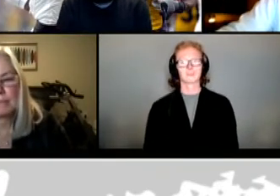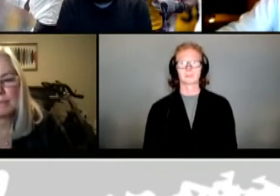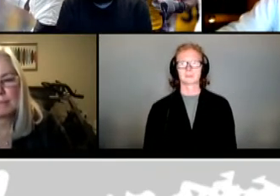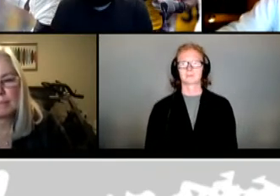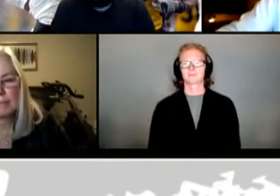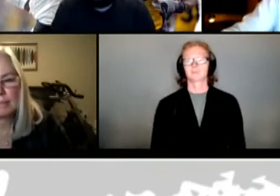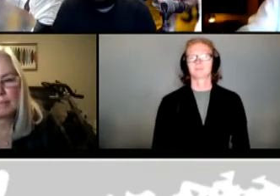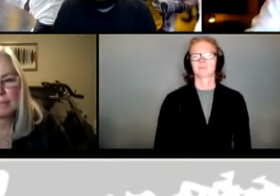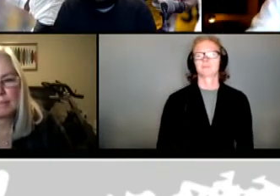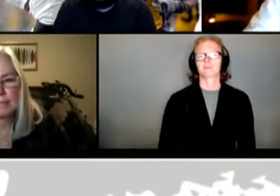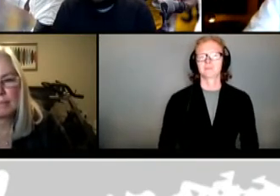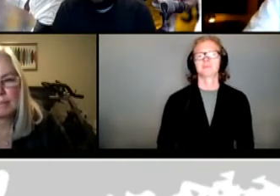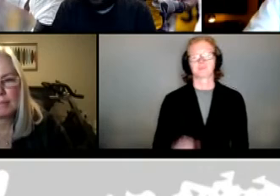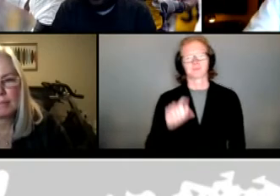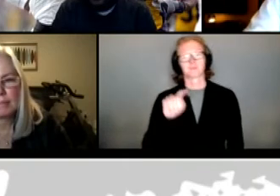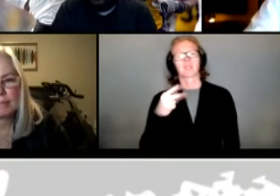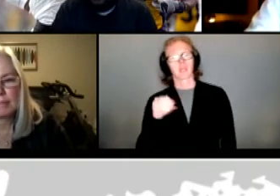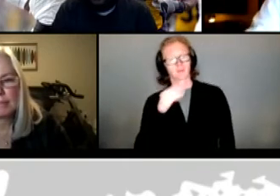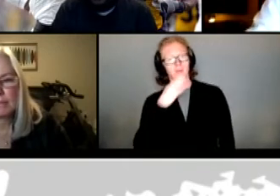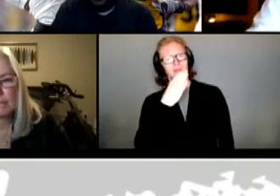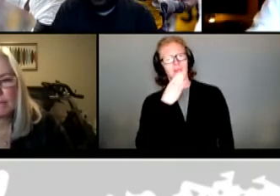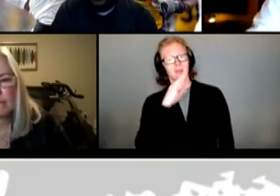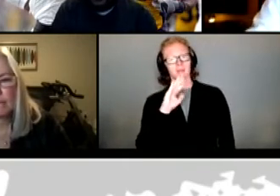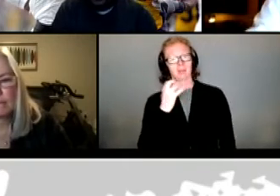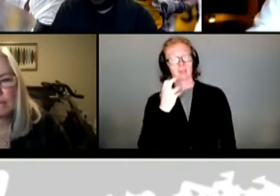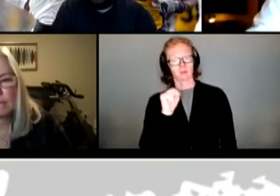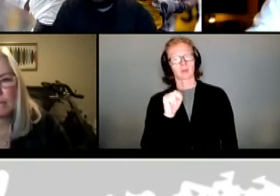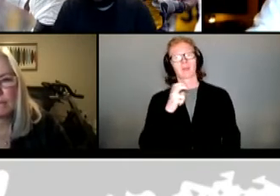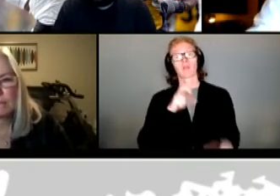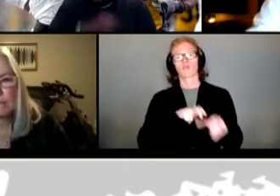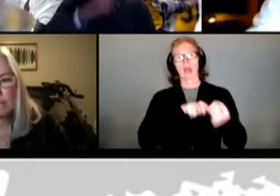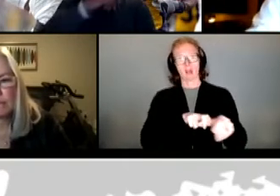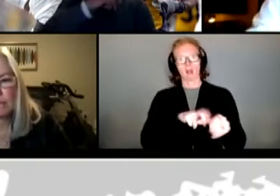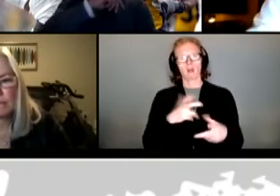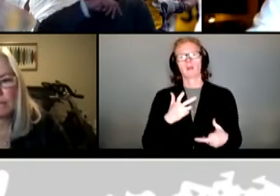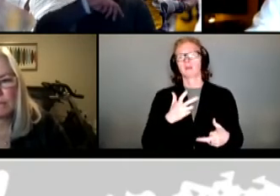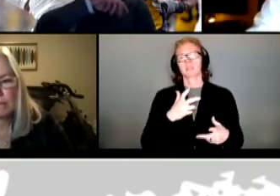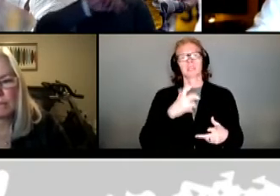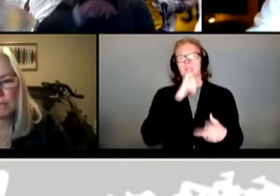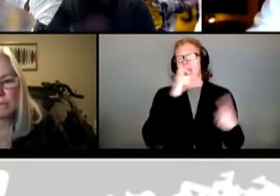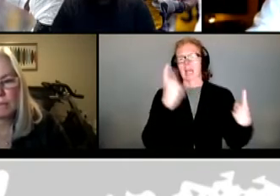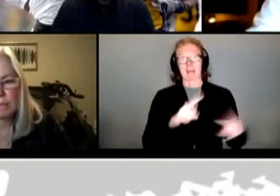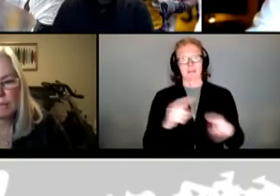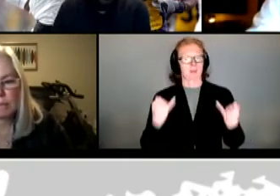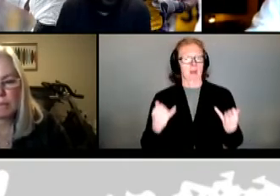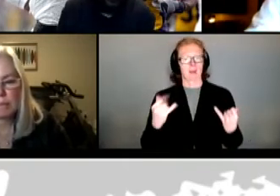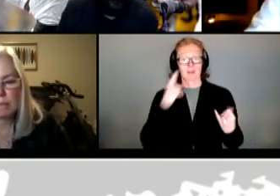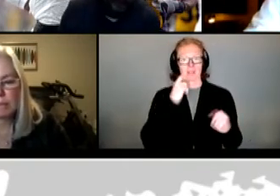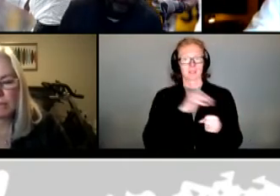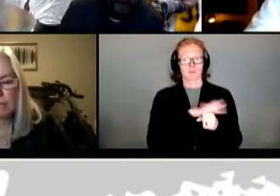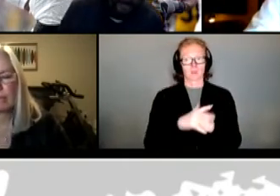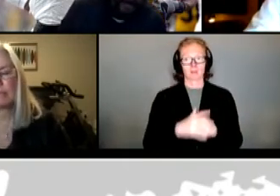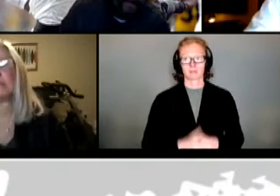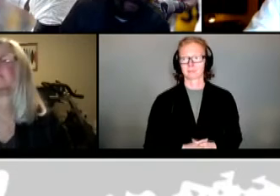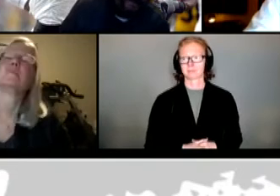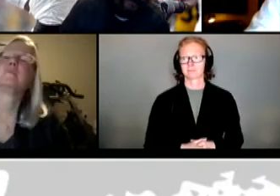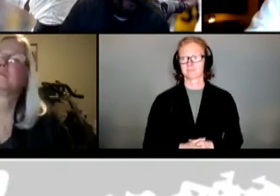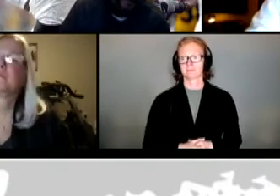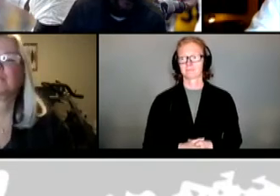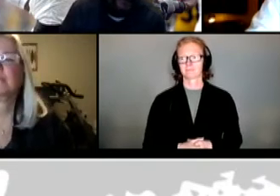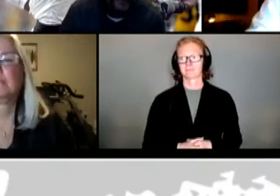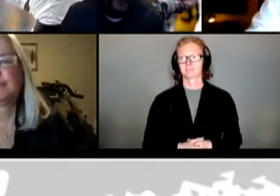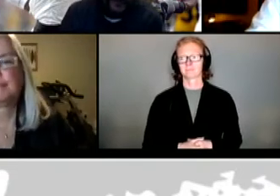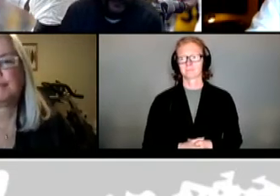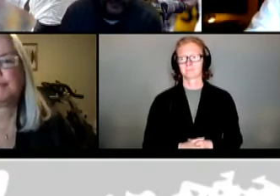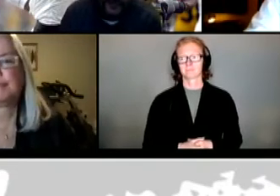Yeah, thanks, Byron. I know that the ride-alongs aren't really a thing right now. And certainly I don't know of anything